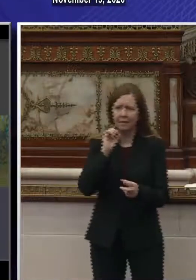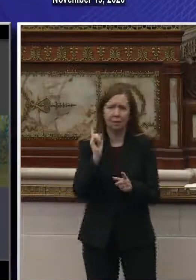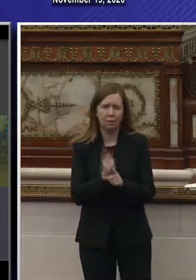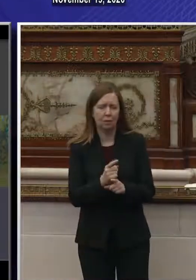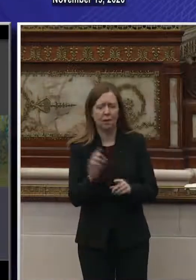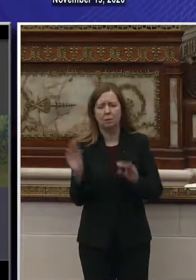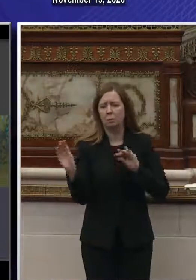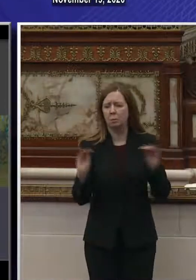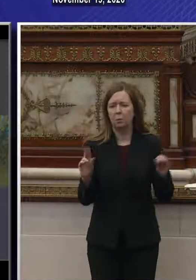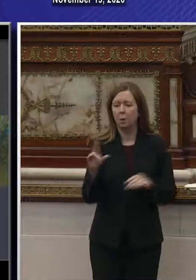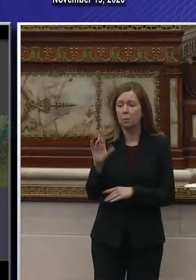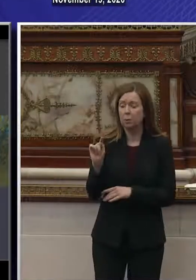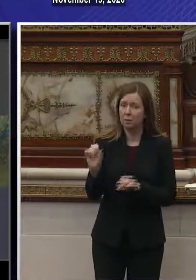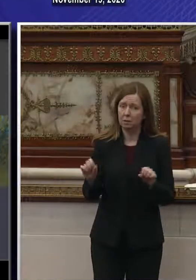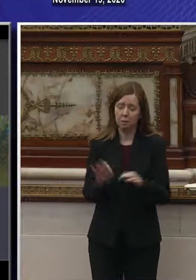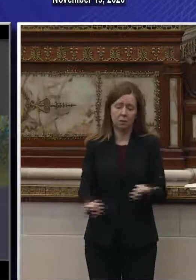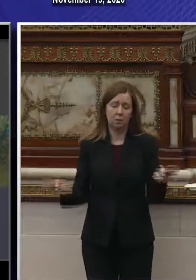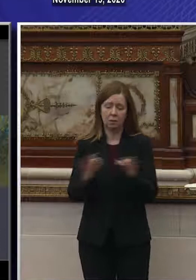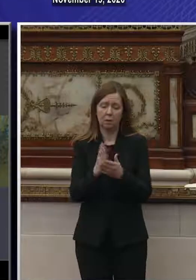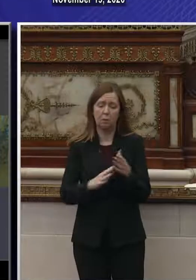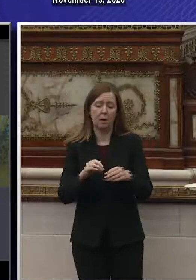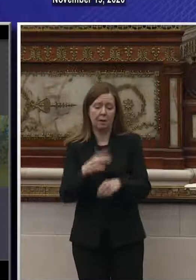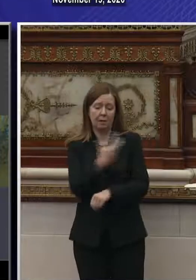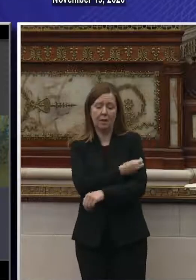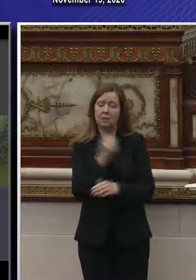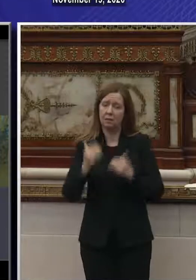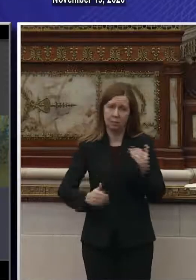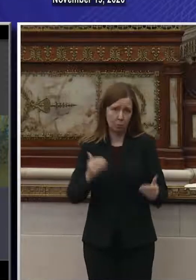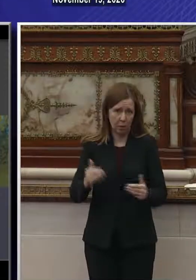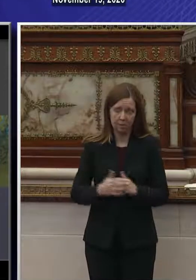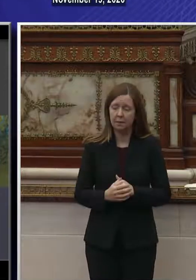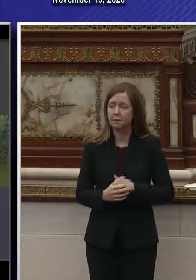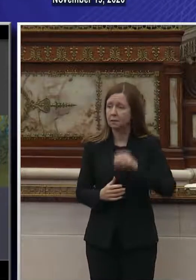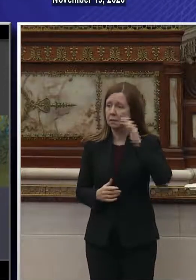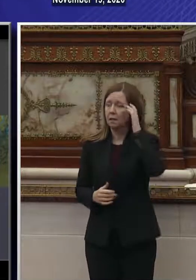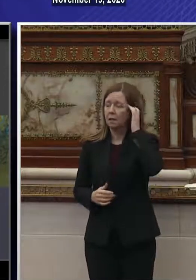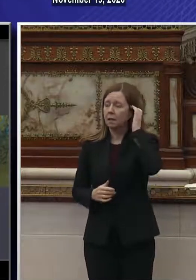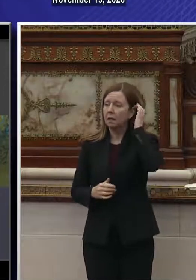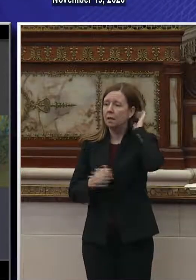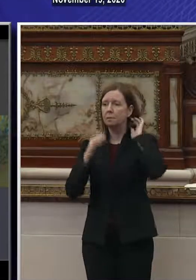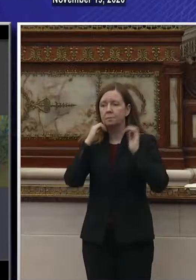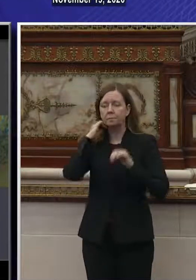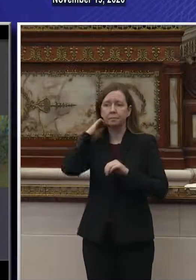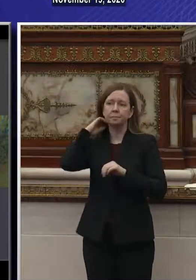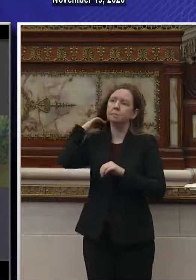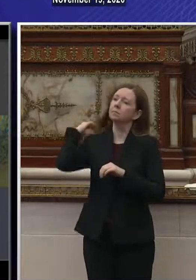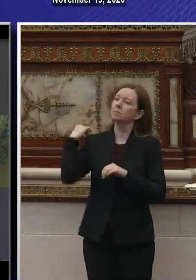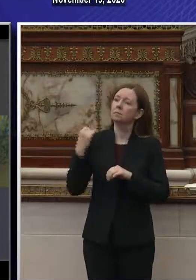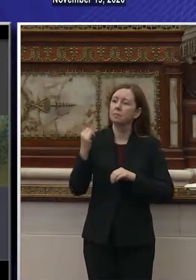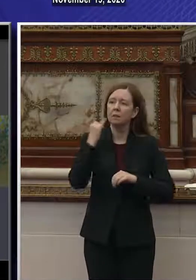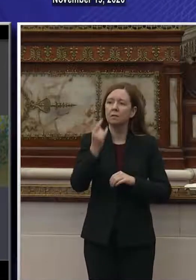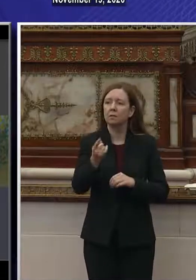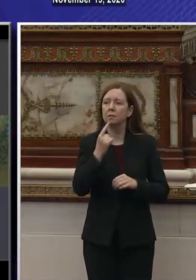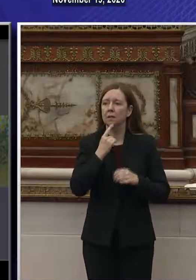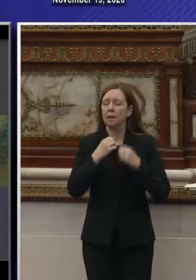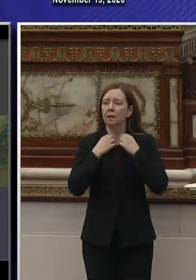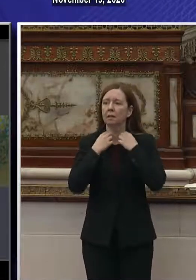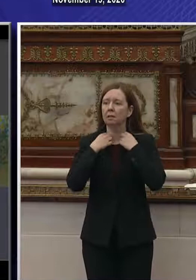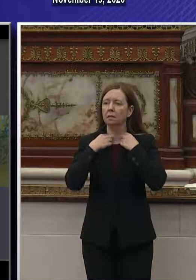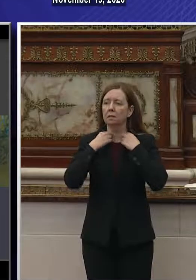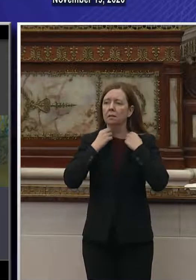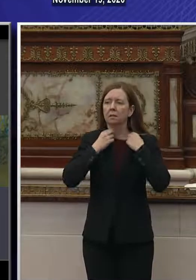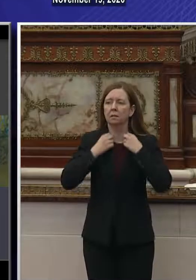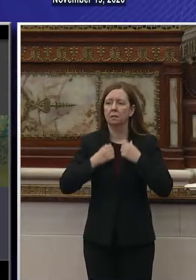units could be a critical part in the vaccination process. If you were to say, or